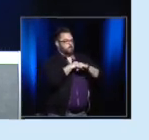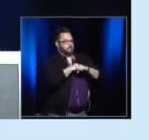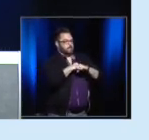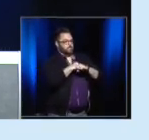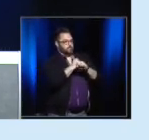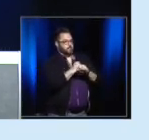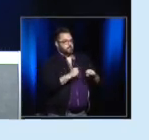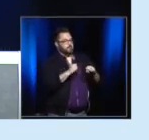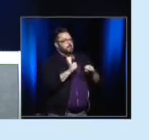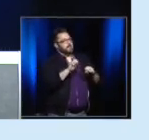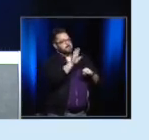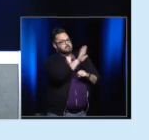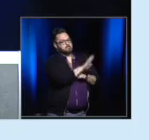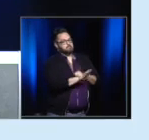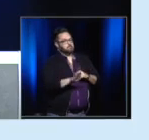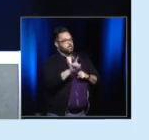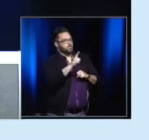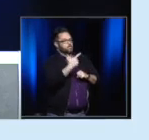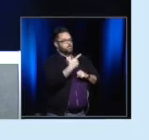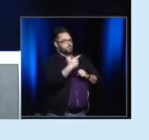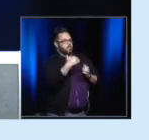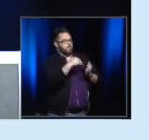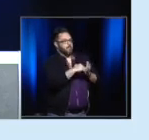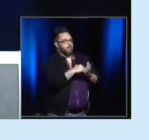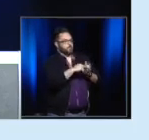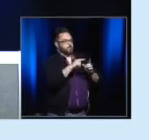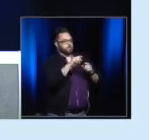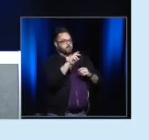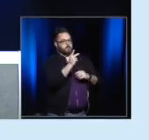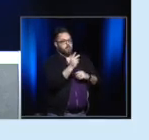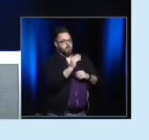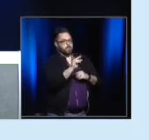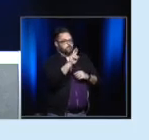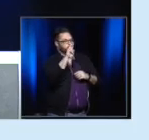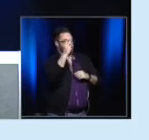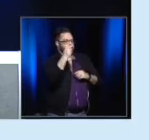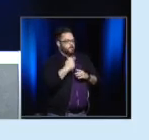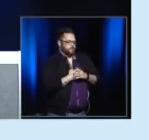almost 21,000 square kilometres.